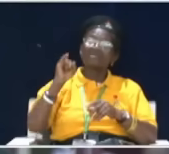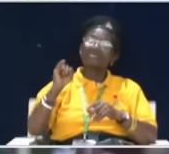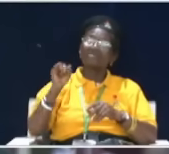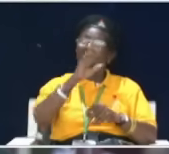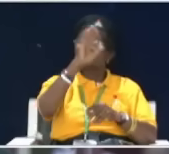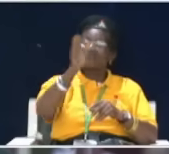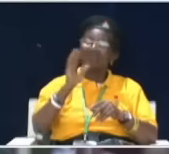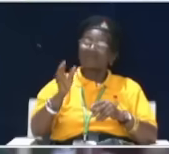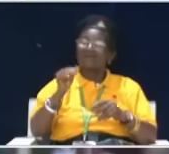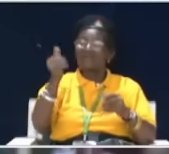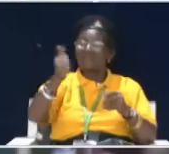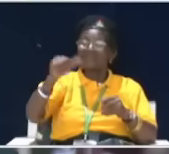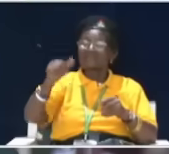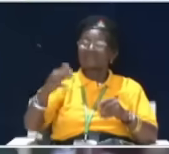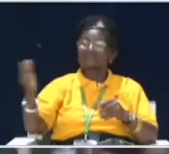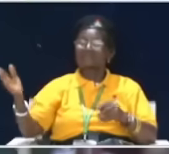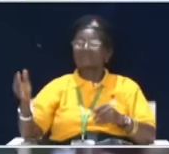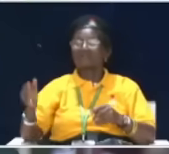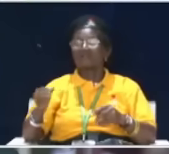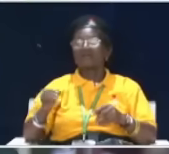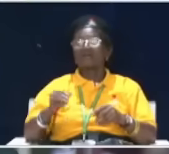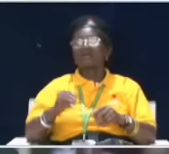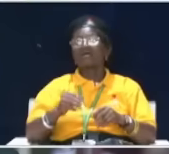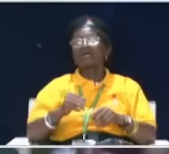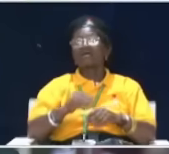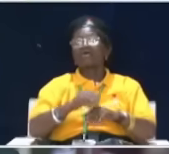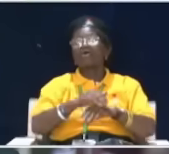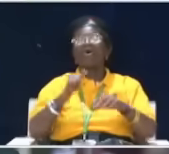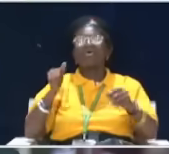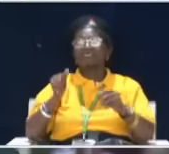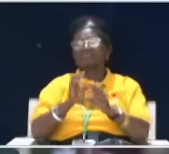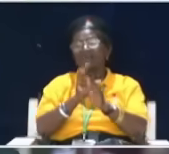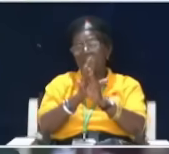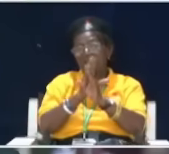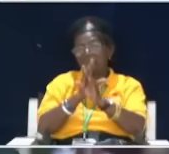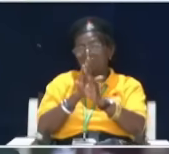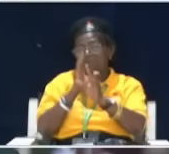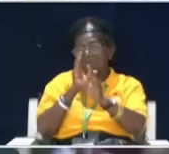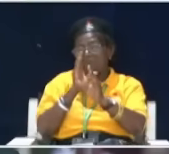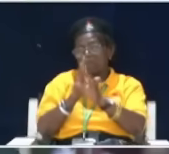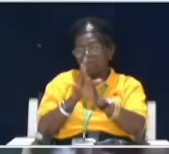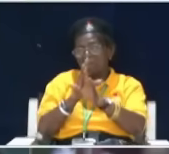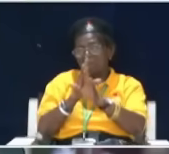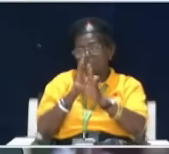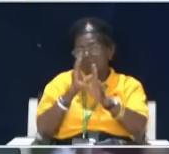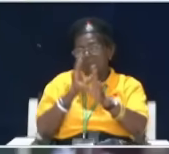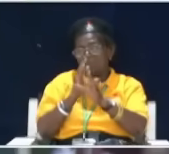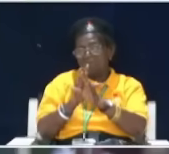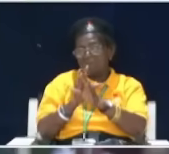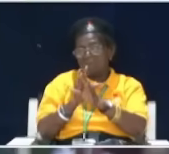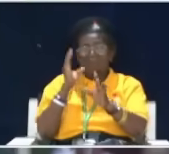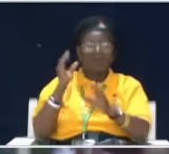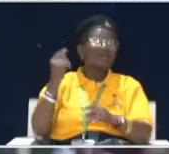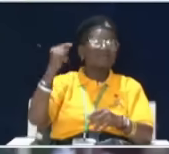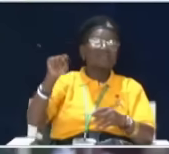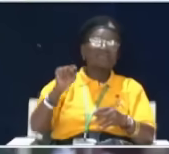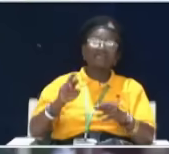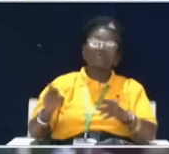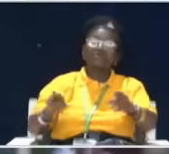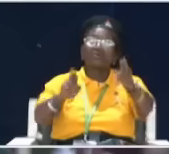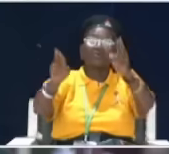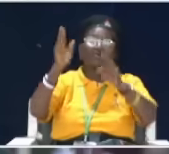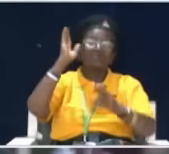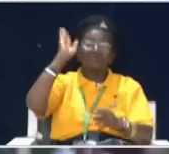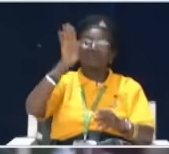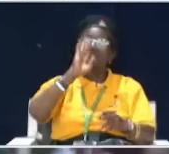called traffic jam. Ko si ohun ti a npe ni sunkere gba kere oko. The road will be clear. Ona ni lati